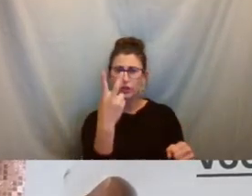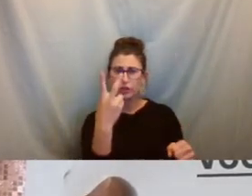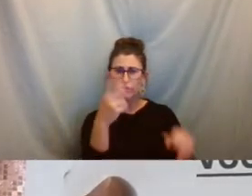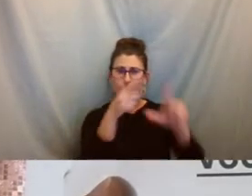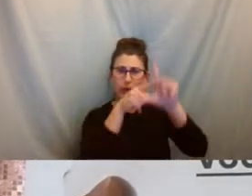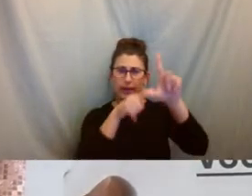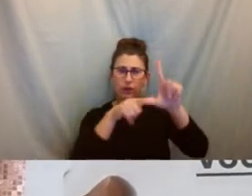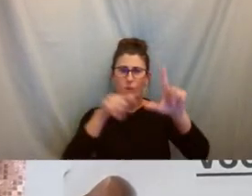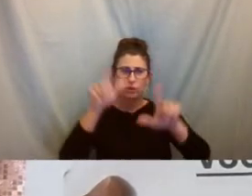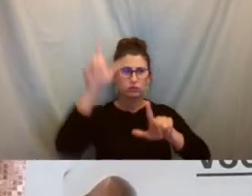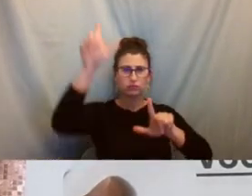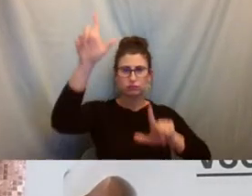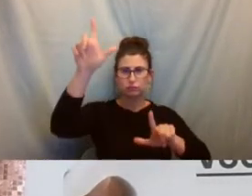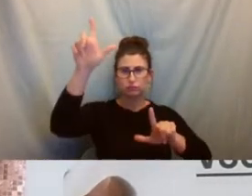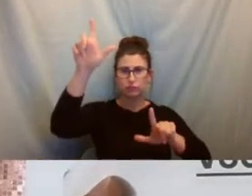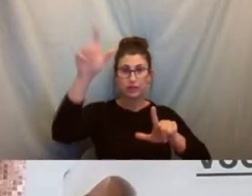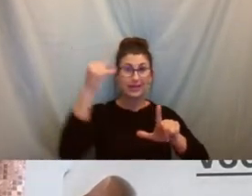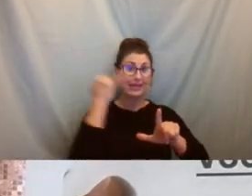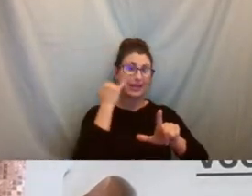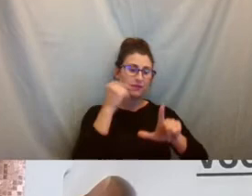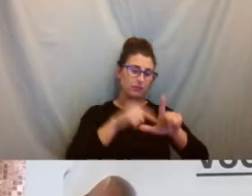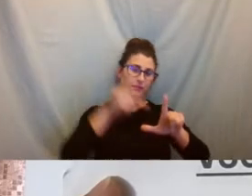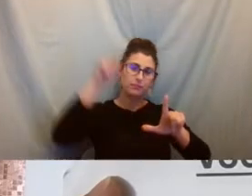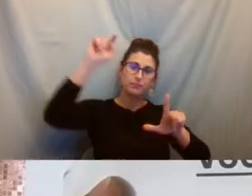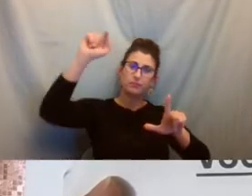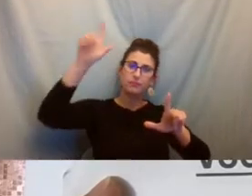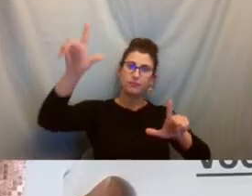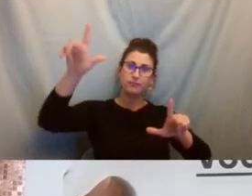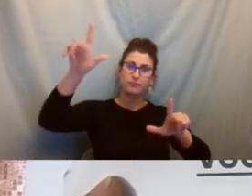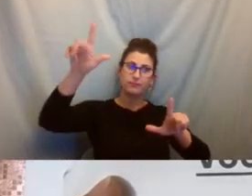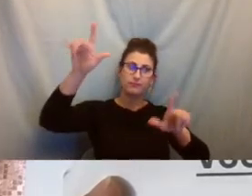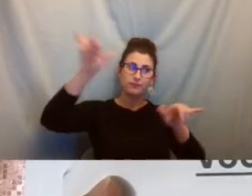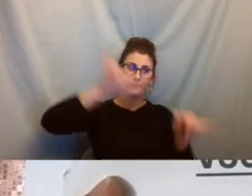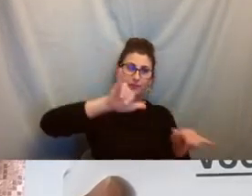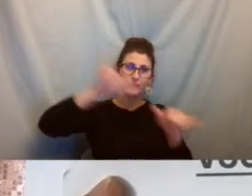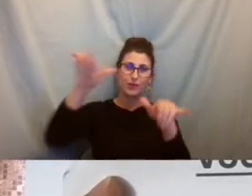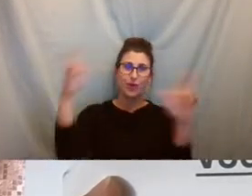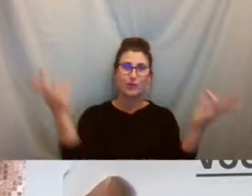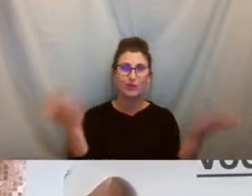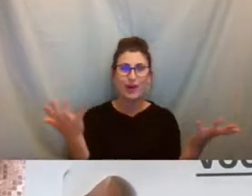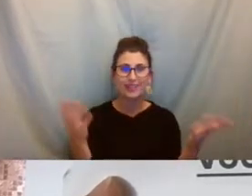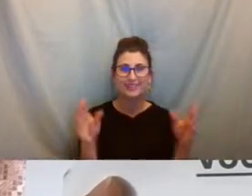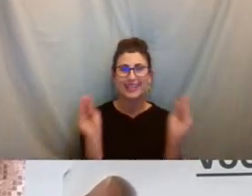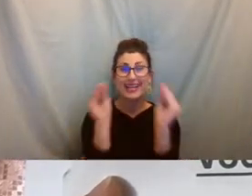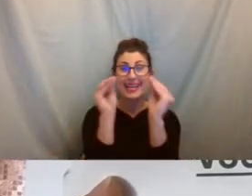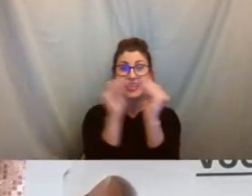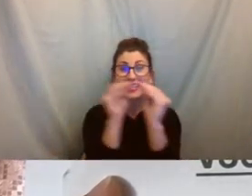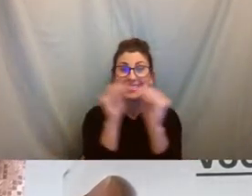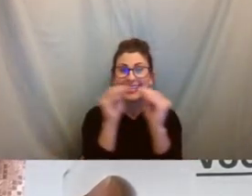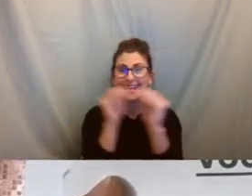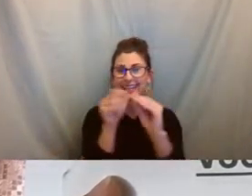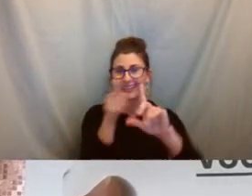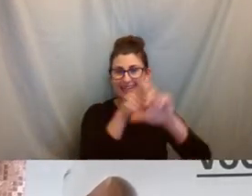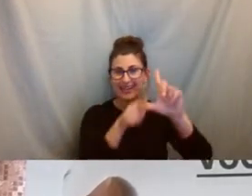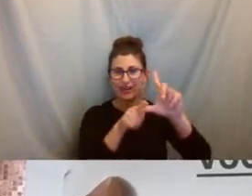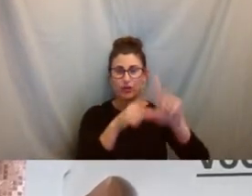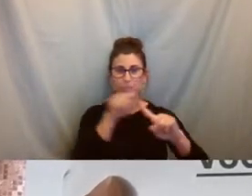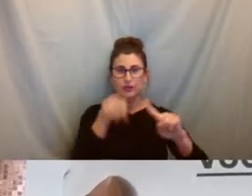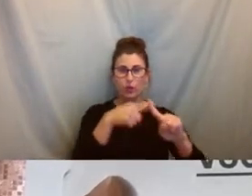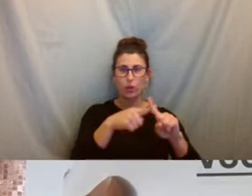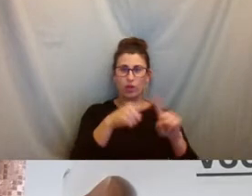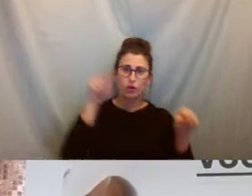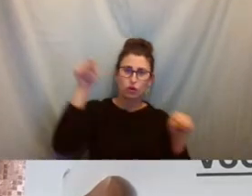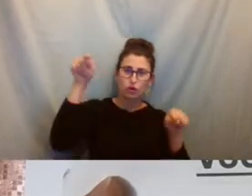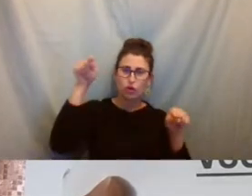another, that when they're across from one another, they're also called like kissing angles. All right, when they're across from one